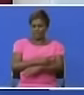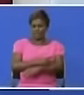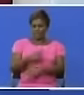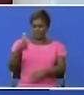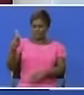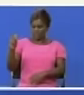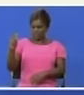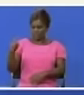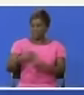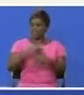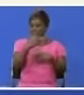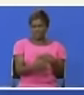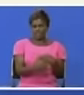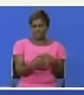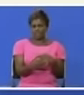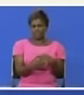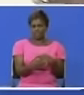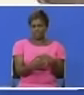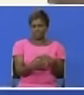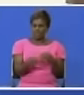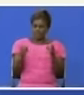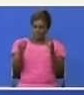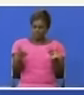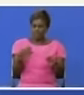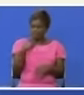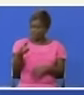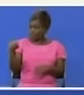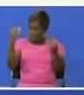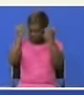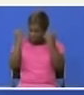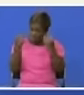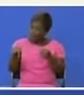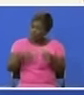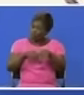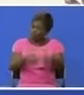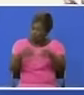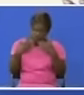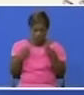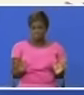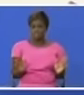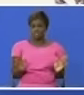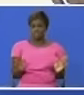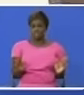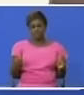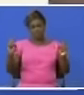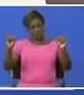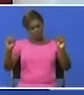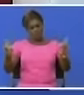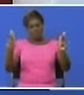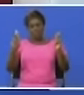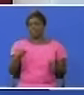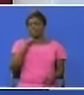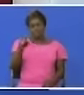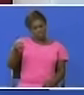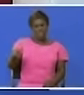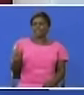KTN next. All right. I'll be descending here. So if you're saying they're the ones who went to court, they're the first to comply. I think that's the way to go. That's okay. It's not necessarily about them